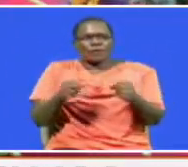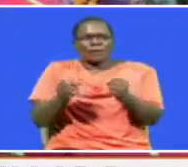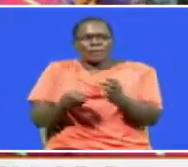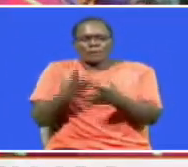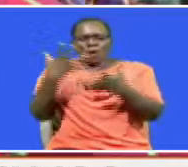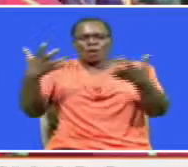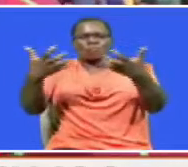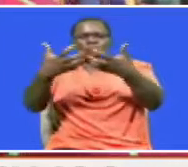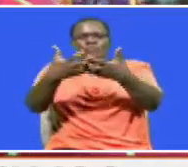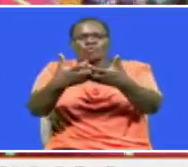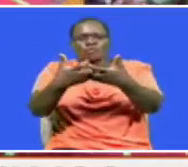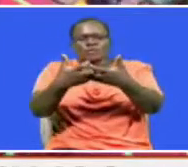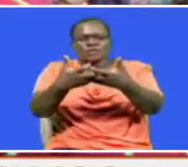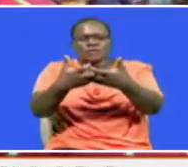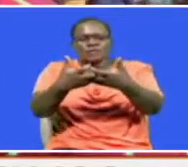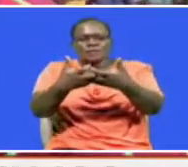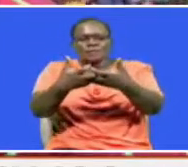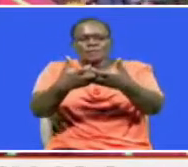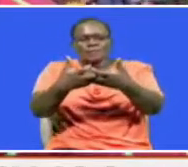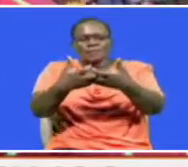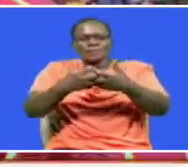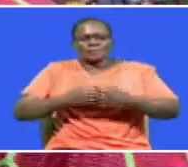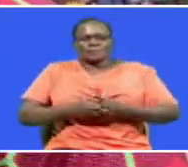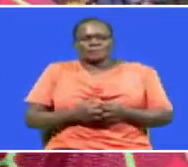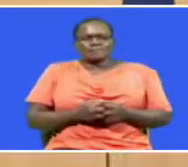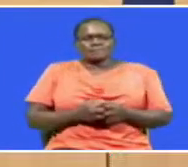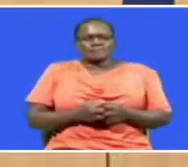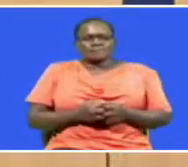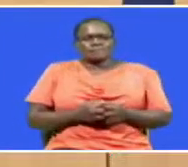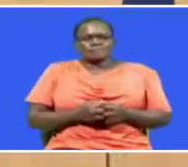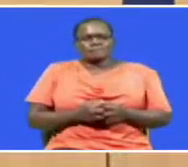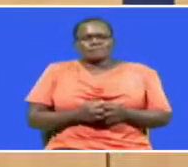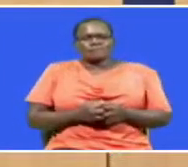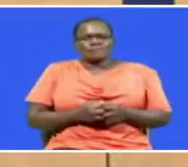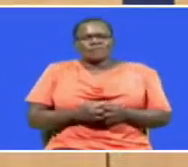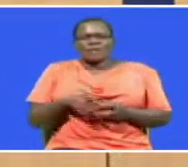bond and that team energy that's needed. Moving on, Moi High School.